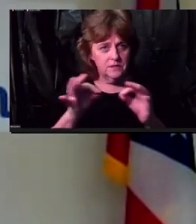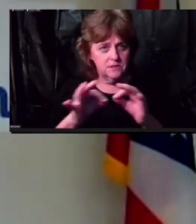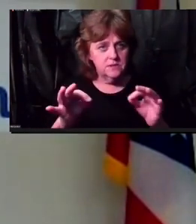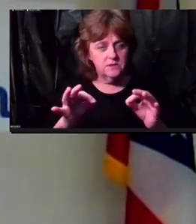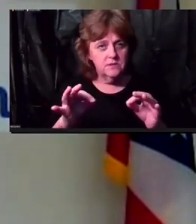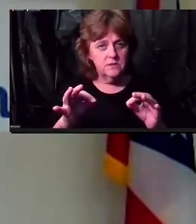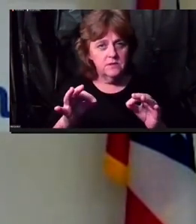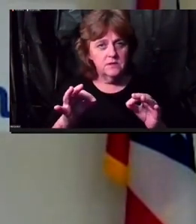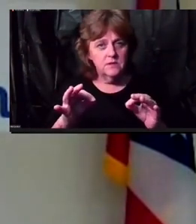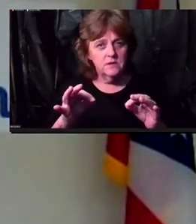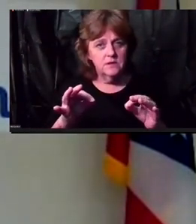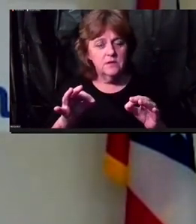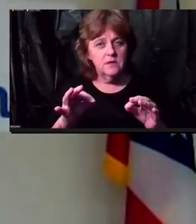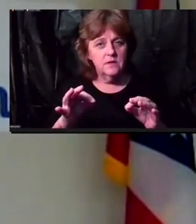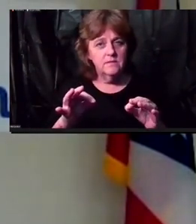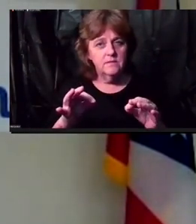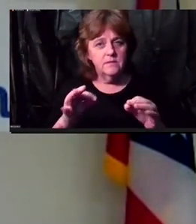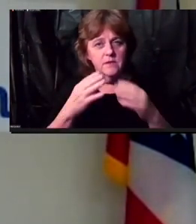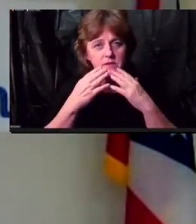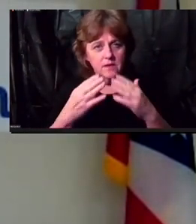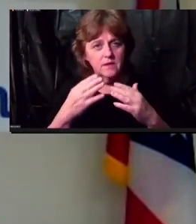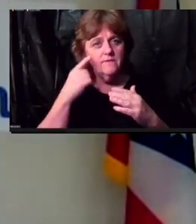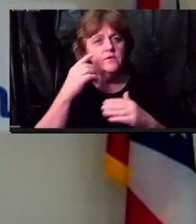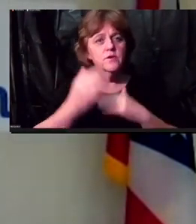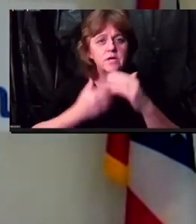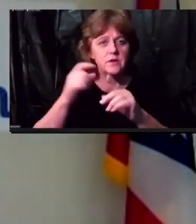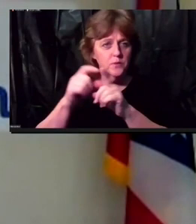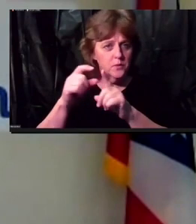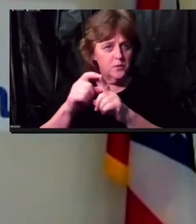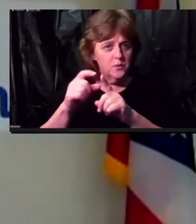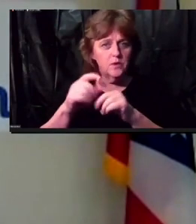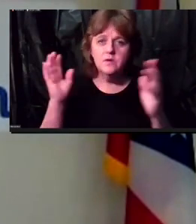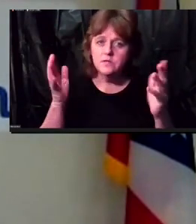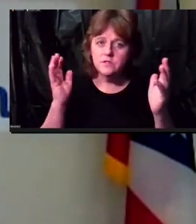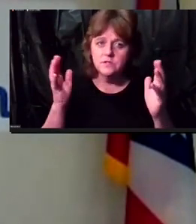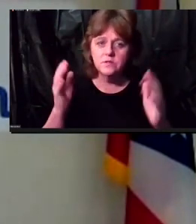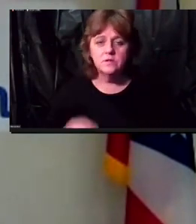I appreciate the kind words